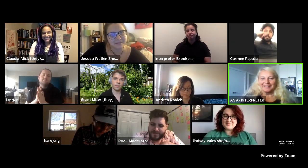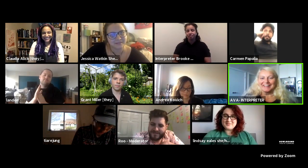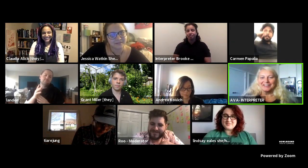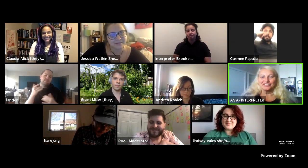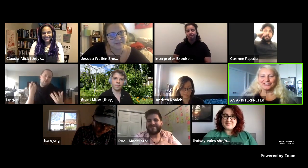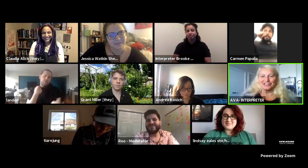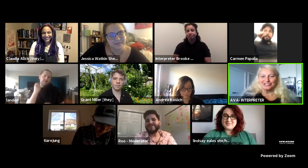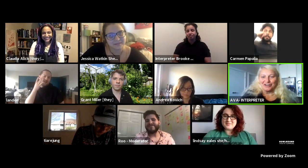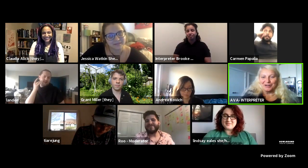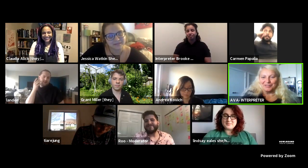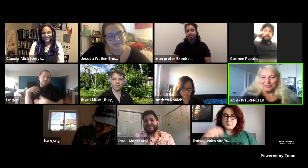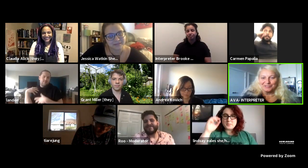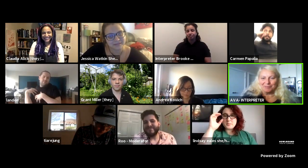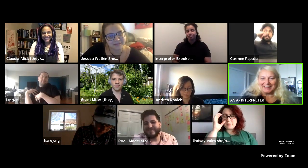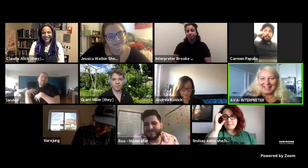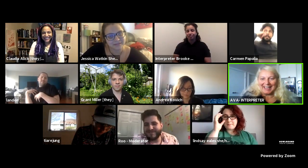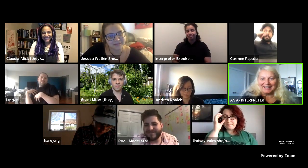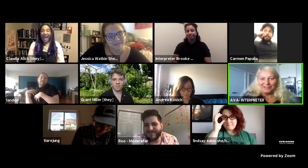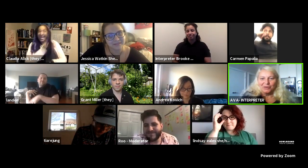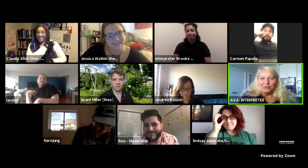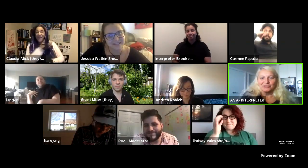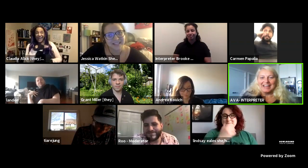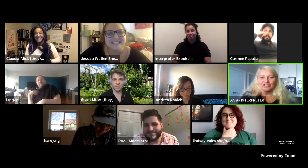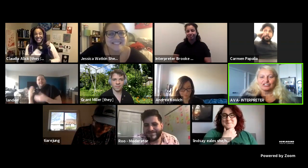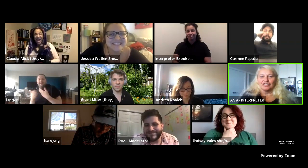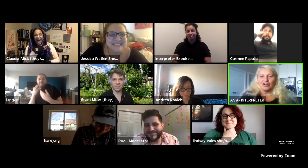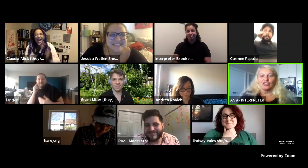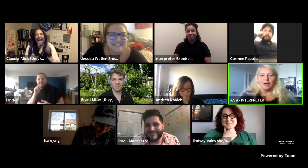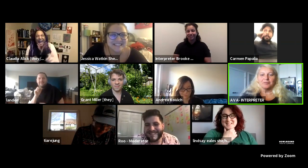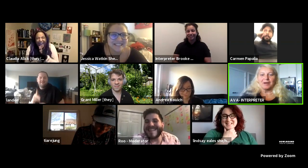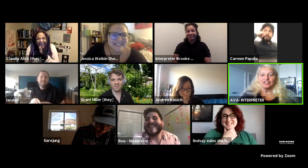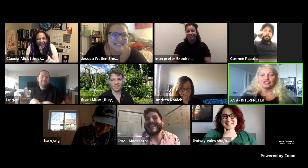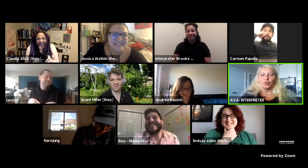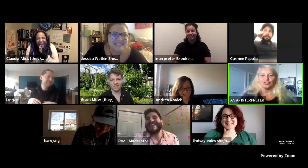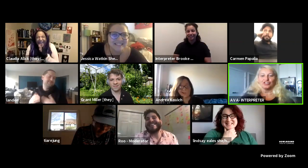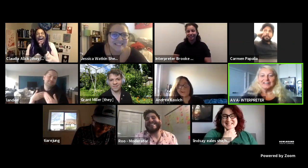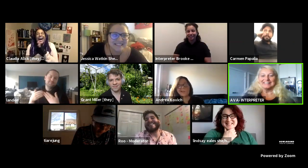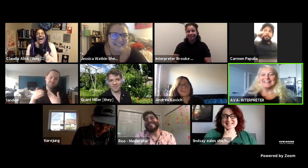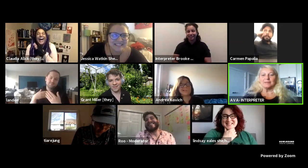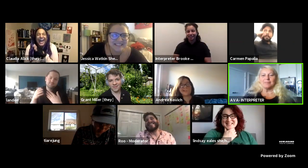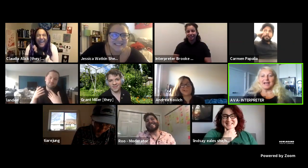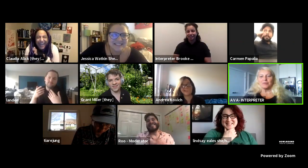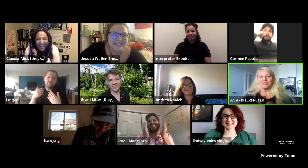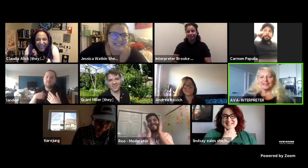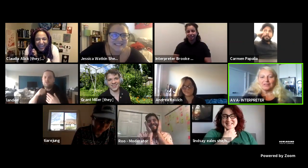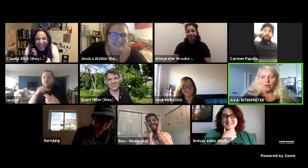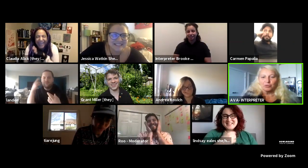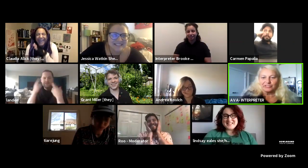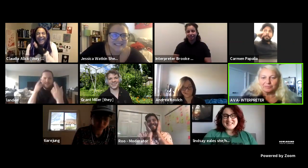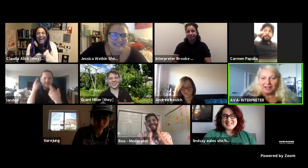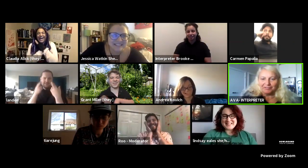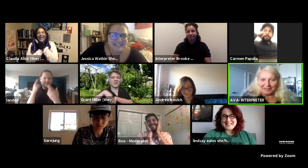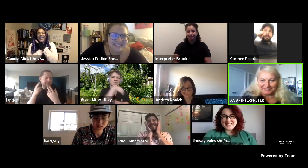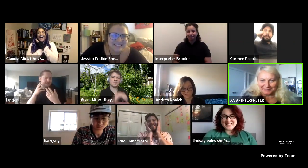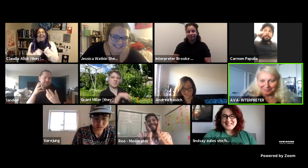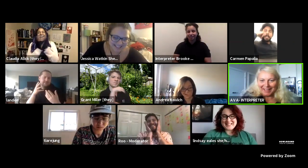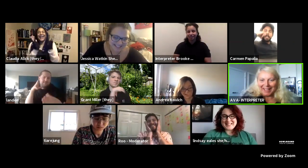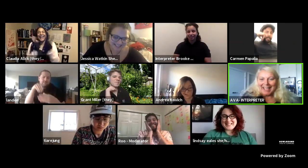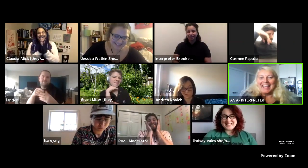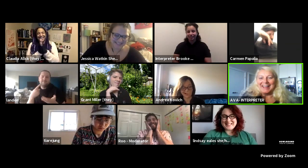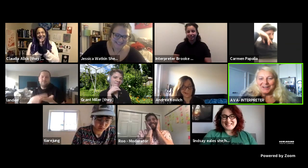Great. And Lad is just saying, sorry, that was my cat was actually on top of my shoulder, leaning back with the tail almost in my